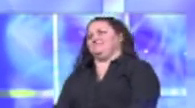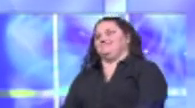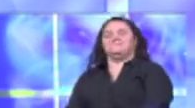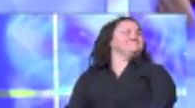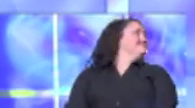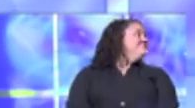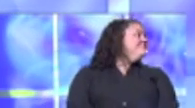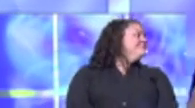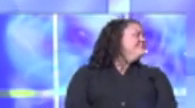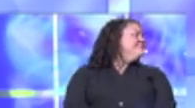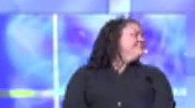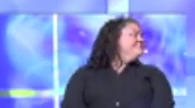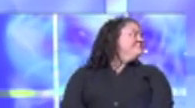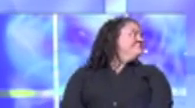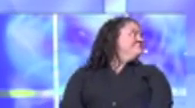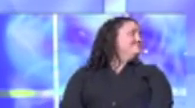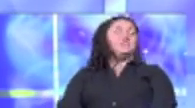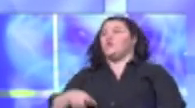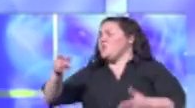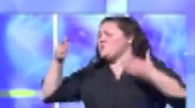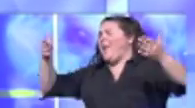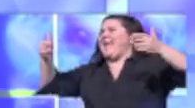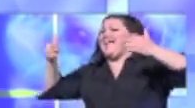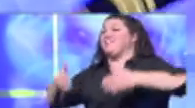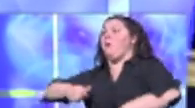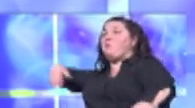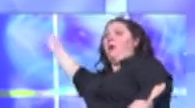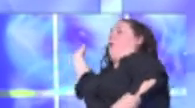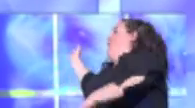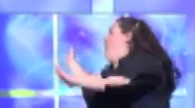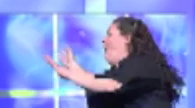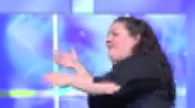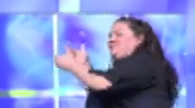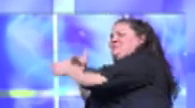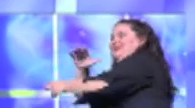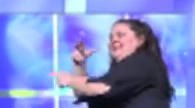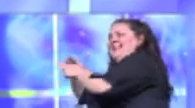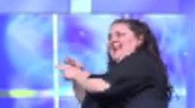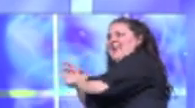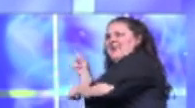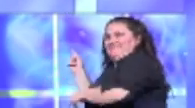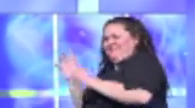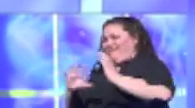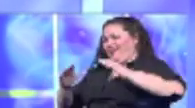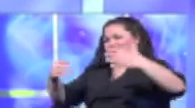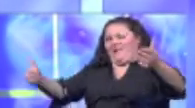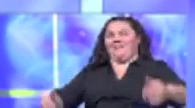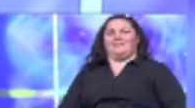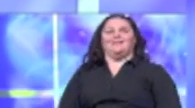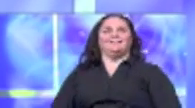And if you have not introduced yourself to the person to the left of you or to right of you, please do so.